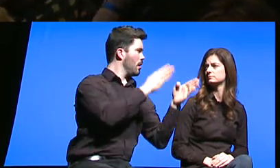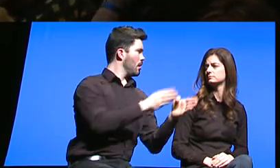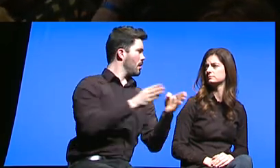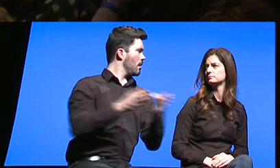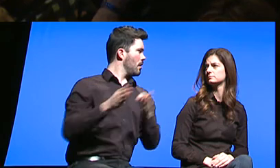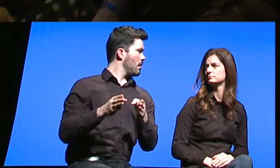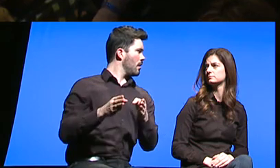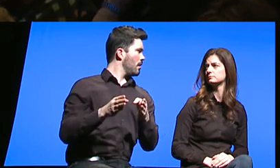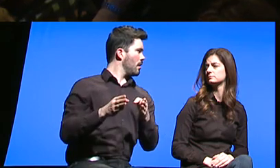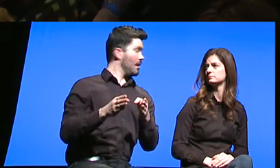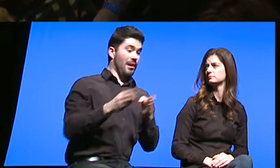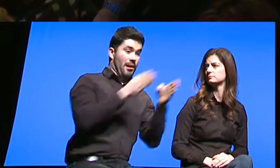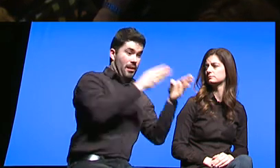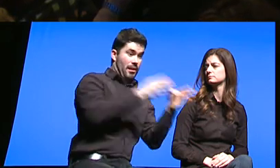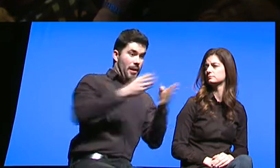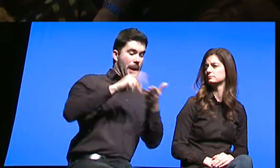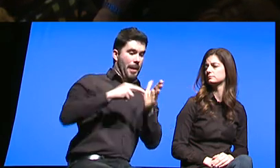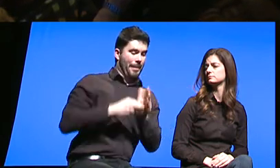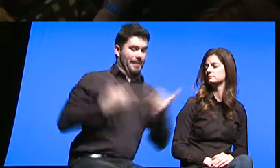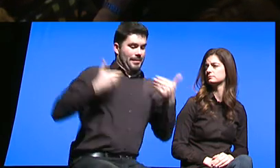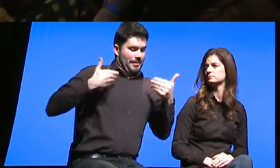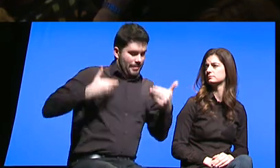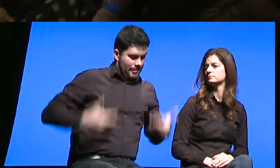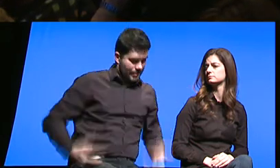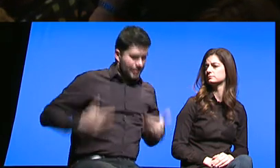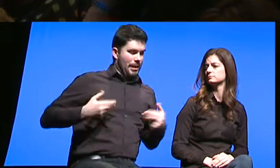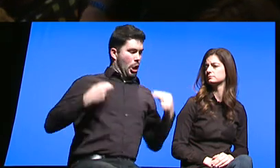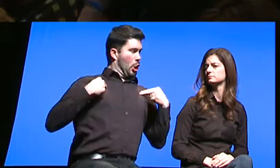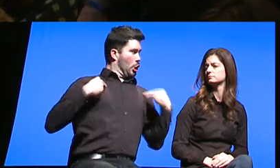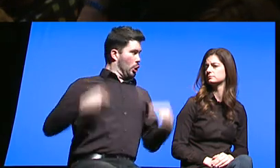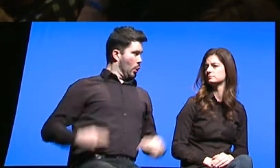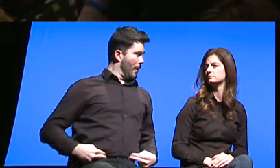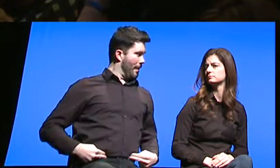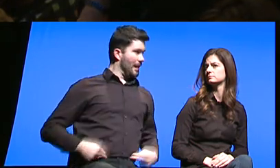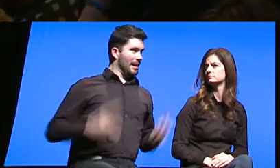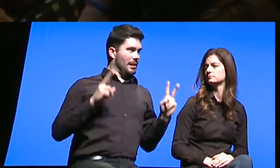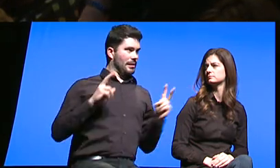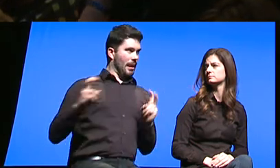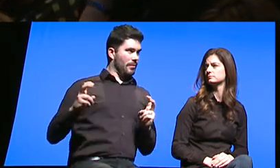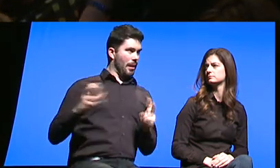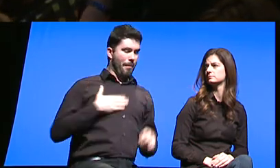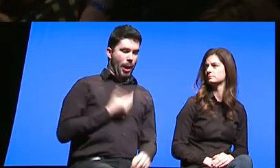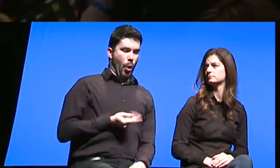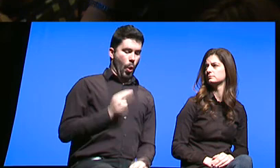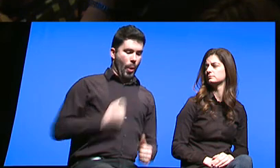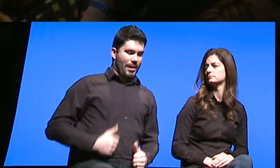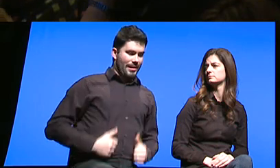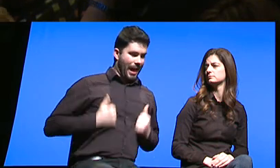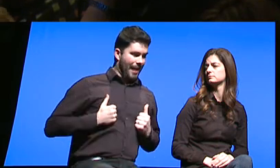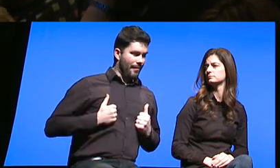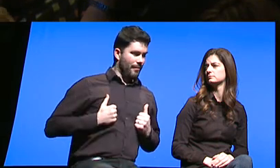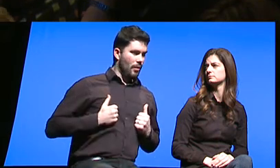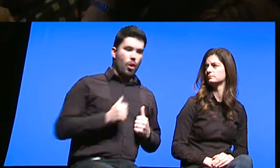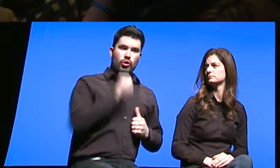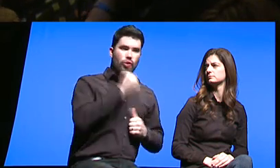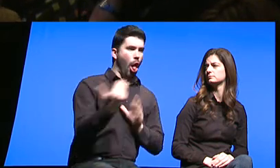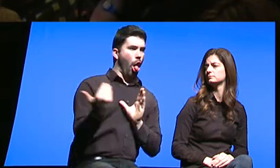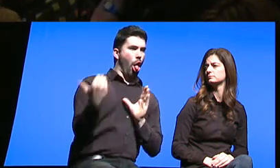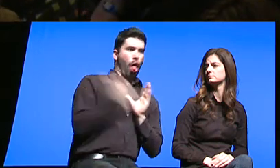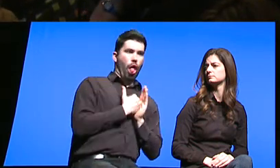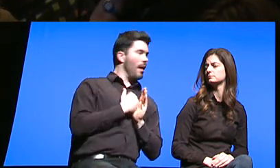being to be the subject of your own life and to remain unmolested by political powers. But